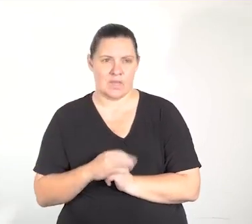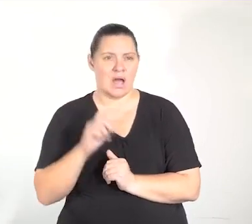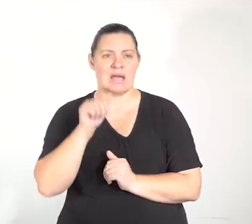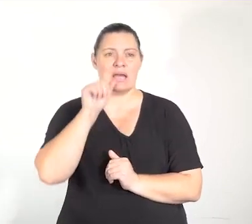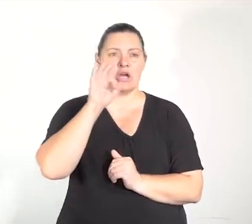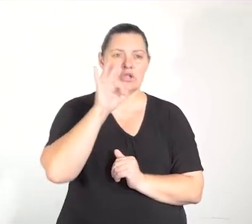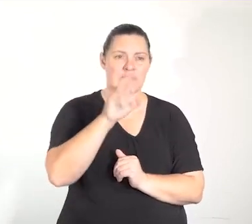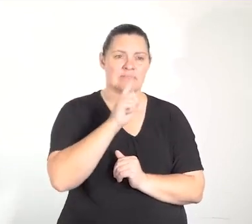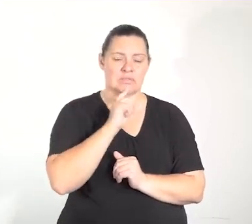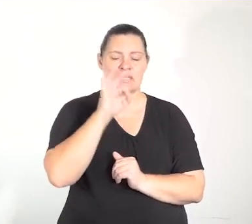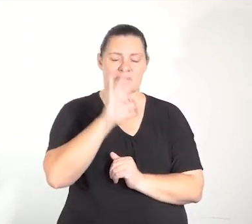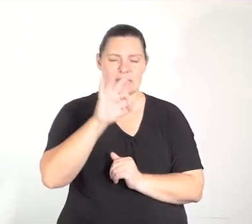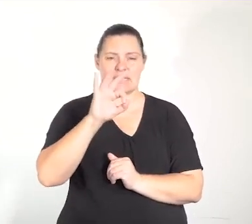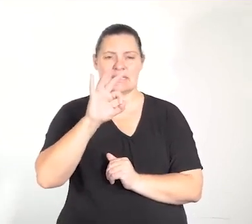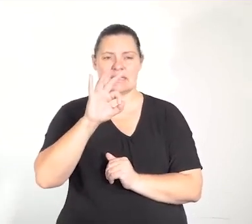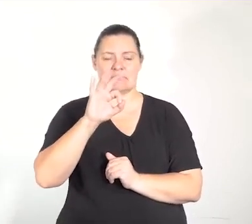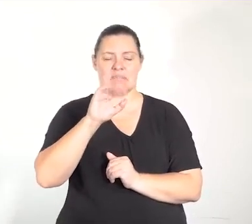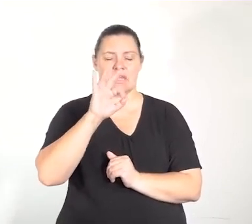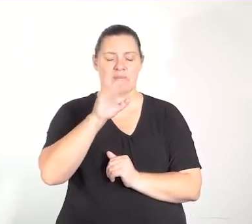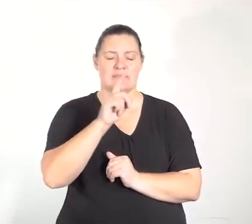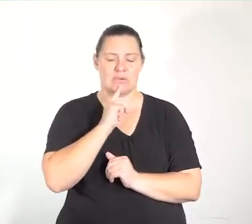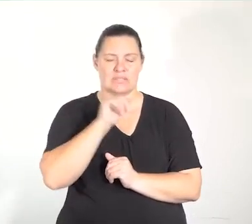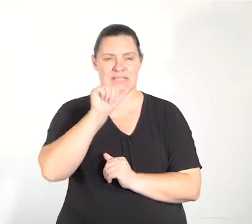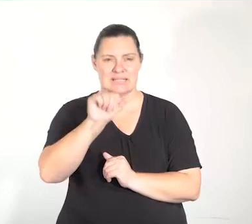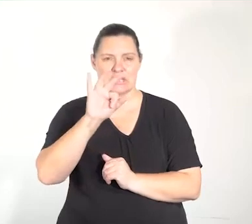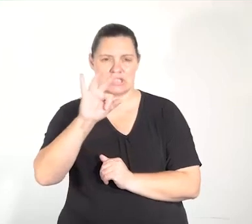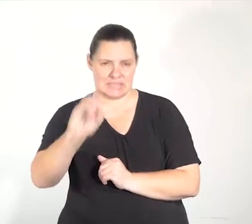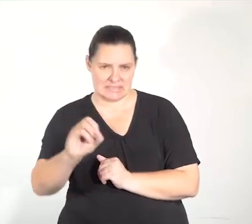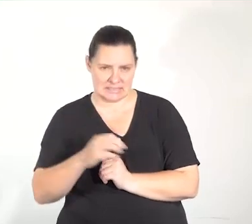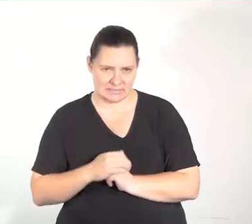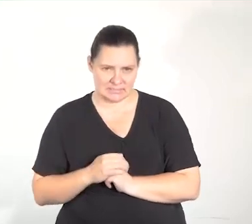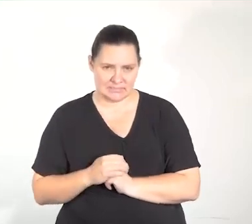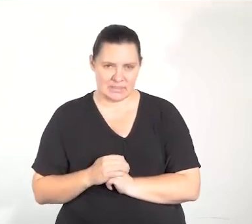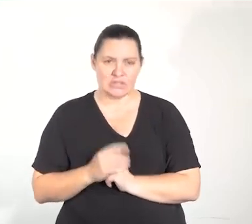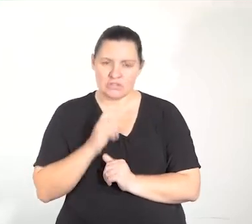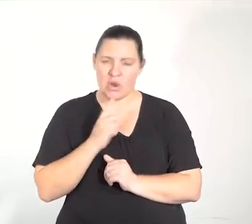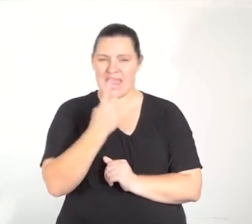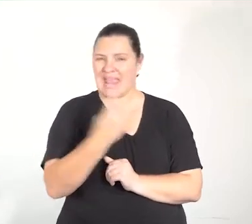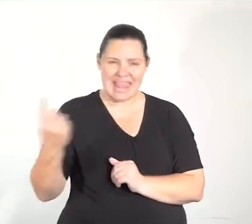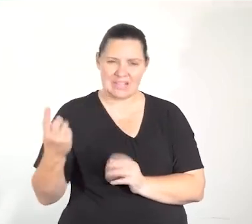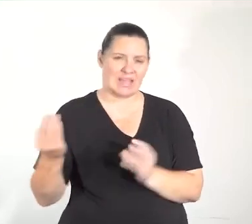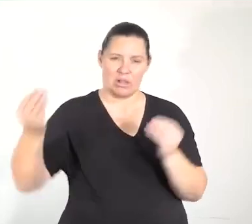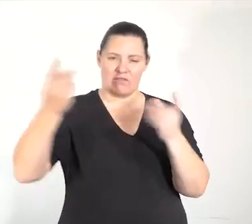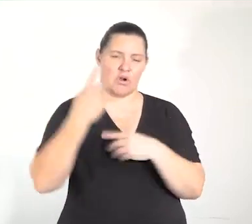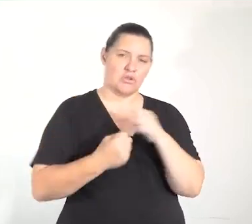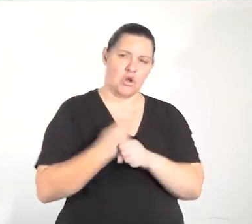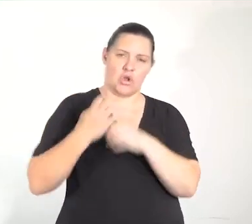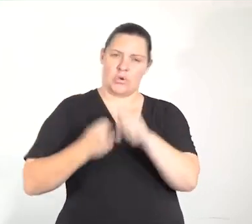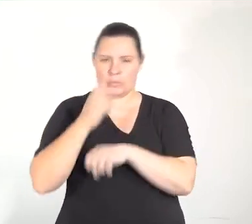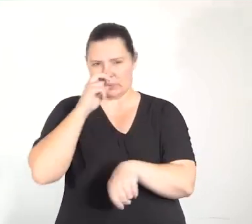3,630. So this formula makes things easier for us, so we don't have to go and calculate each interest for each year.